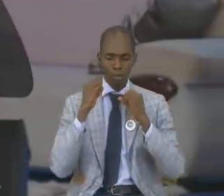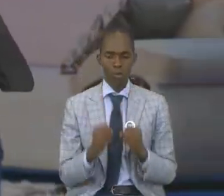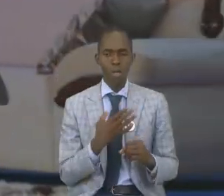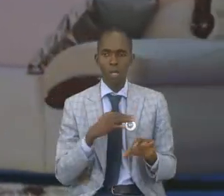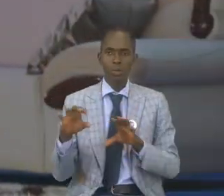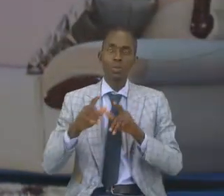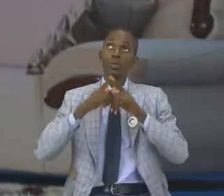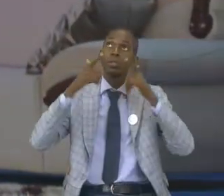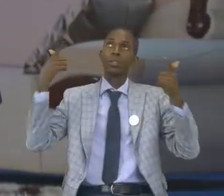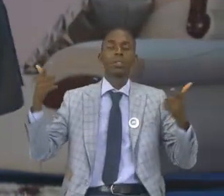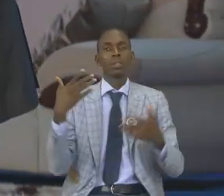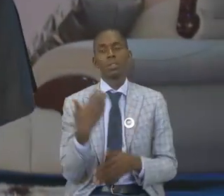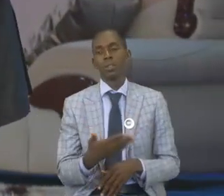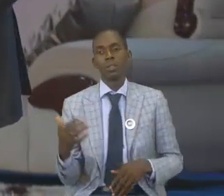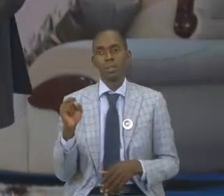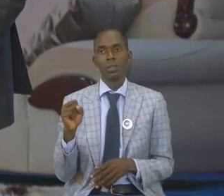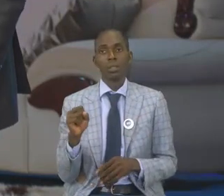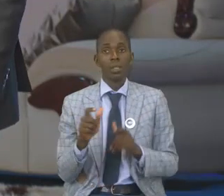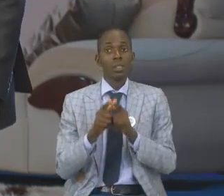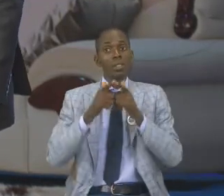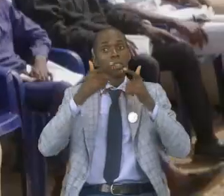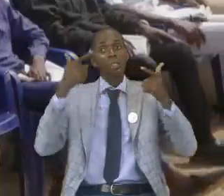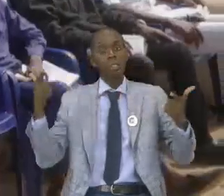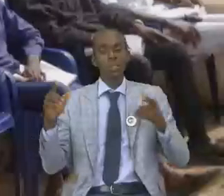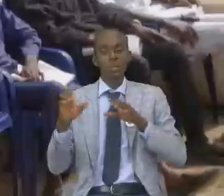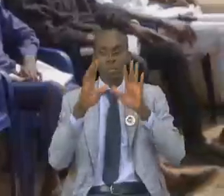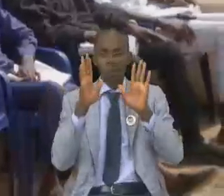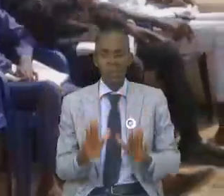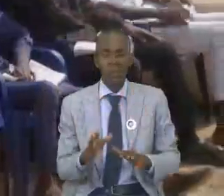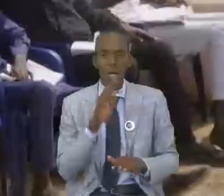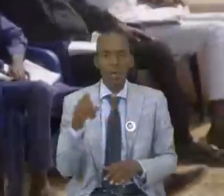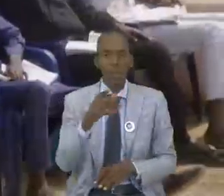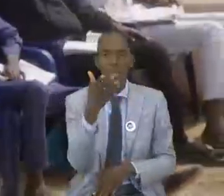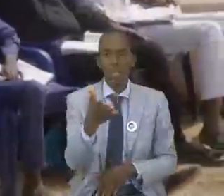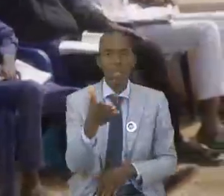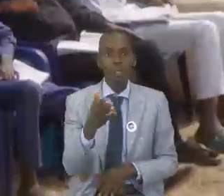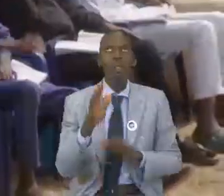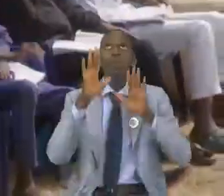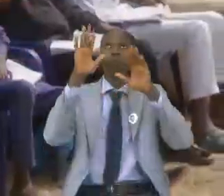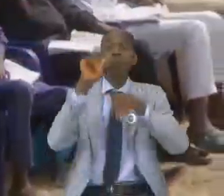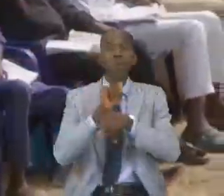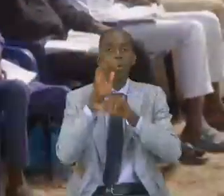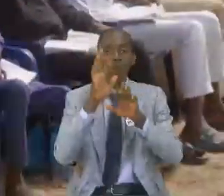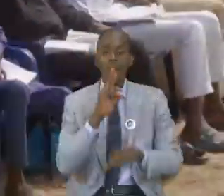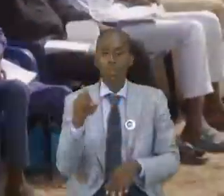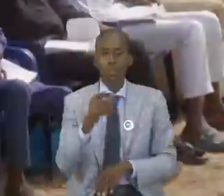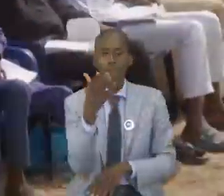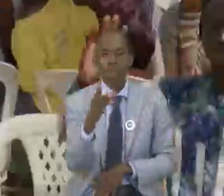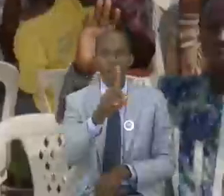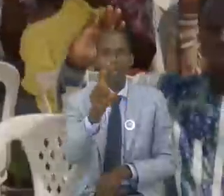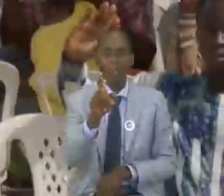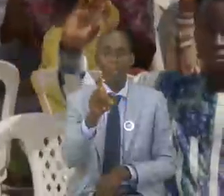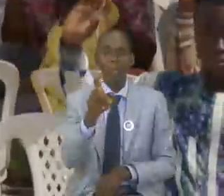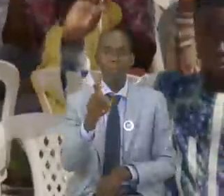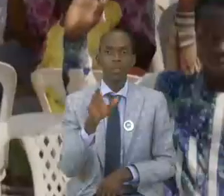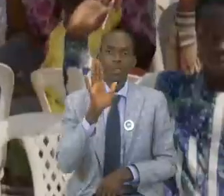they shall do exploits. Exploit doer. Are they there? Miracle worker, are you there?